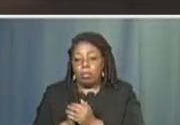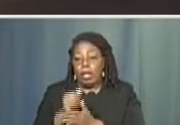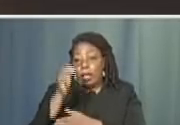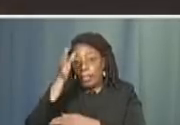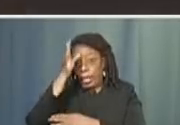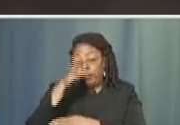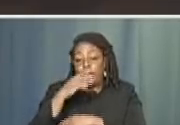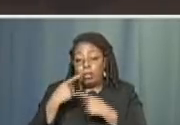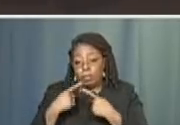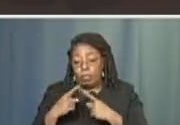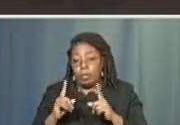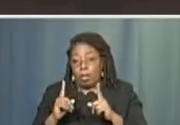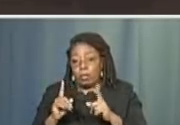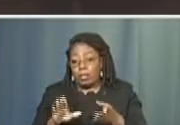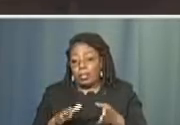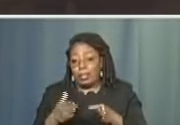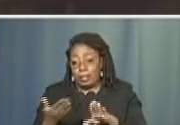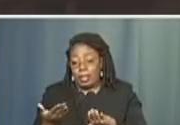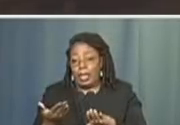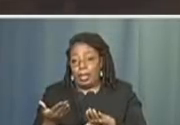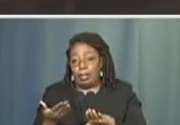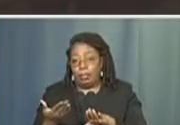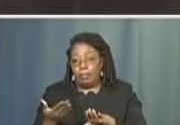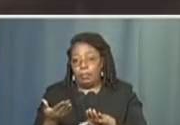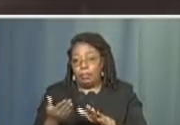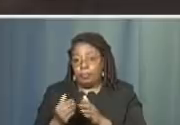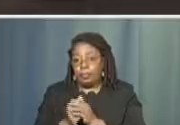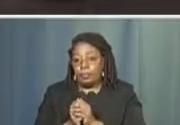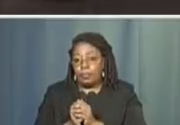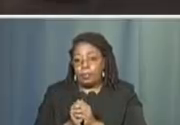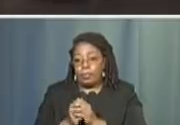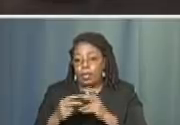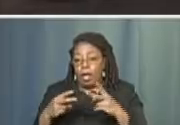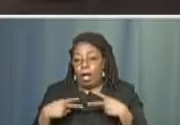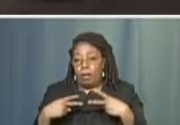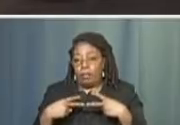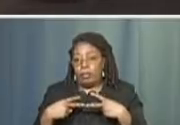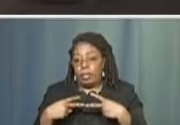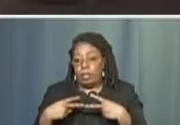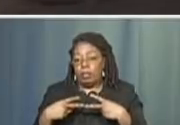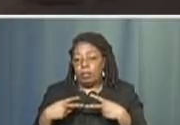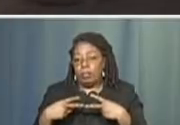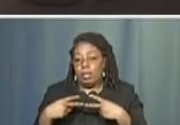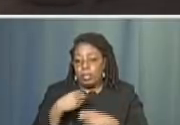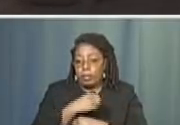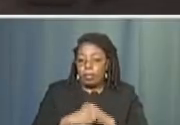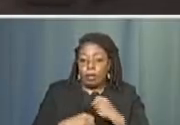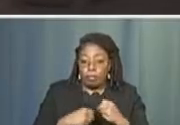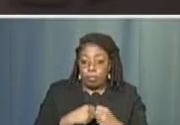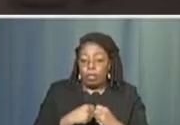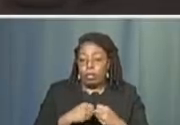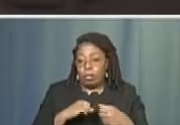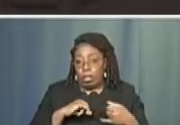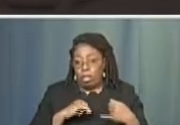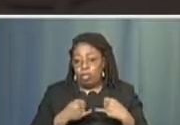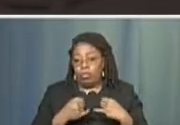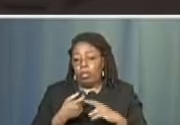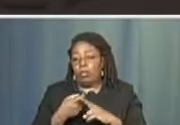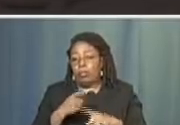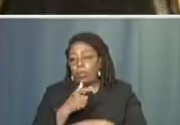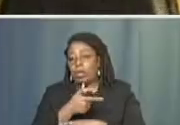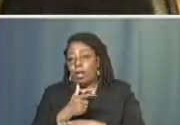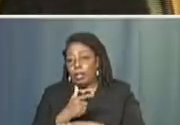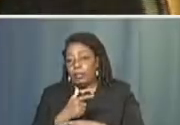male was pronounced lifeless on scene, having appeared to be suffering from wounds consistent with